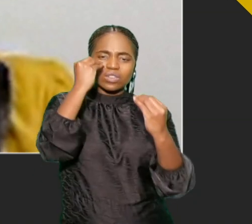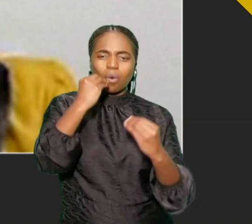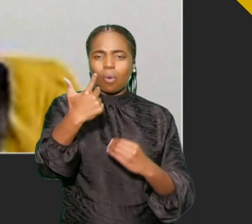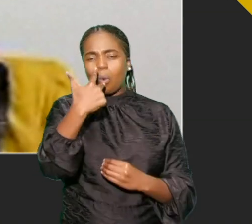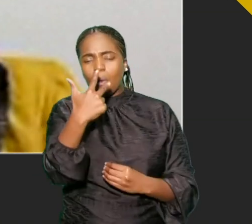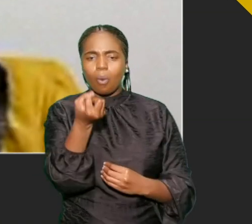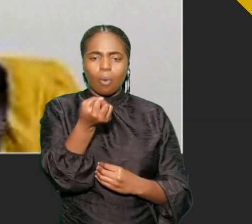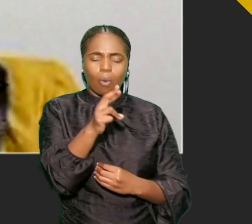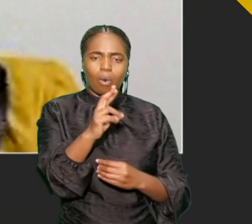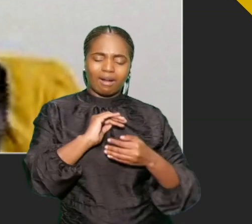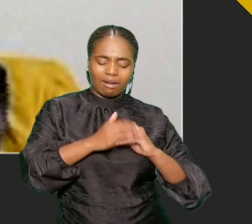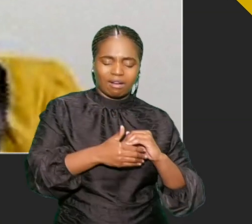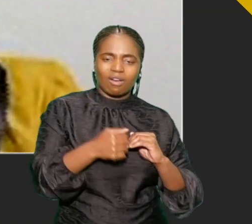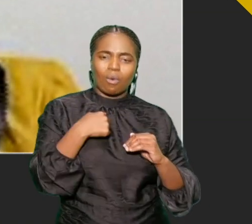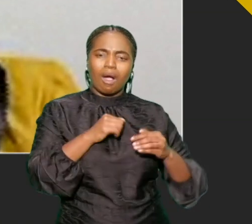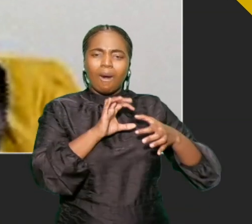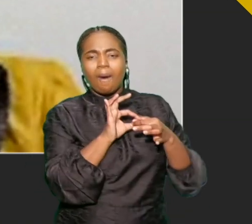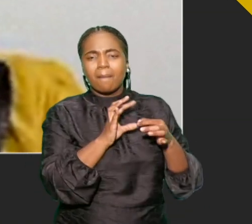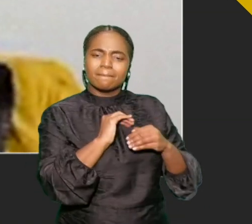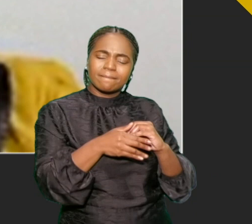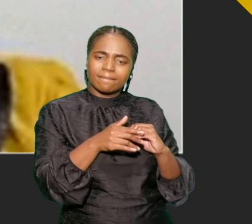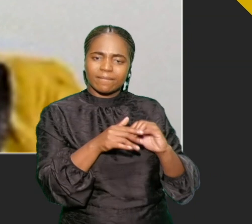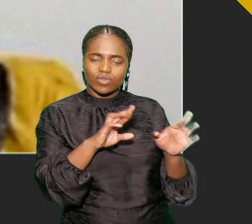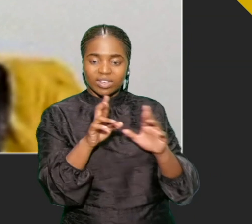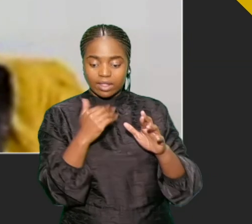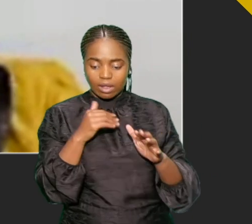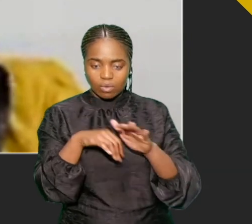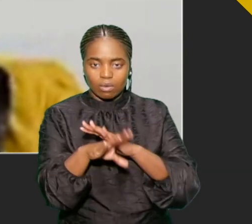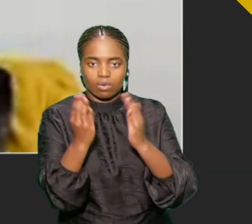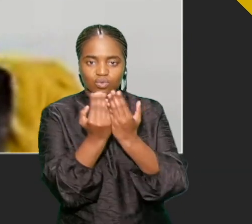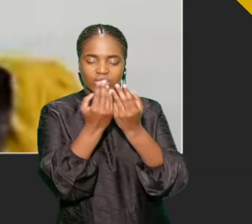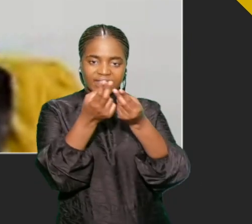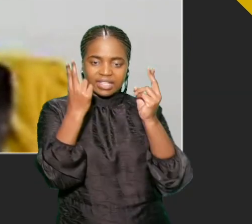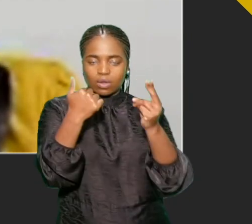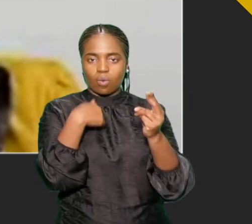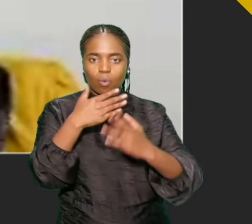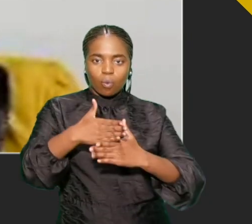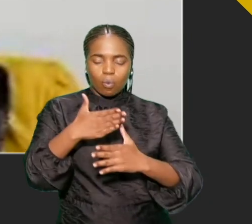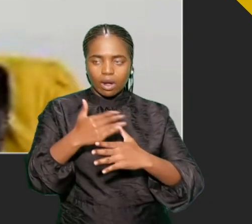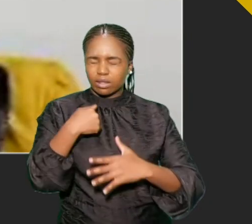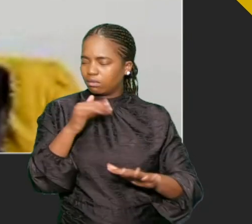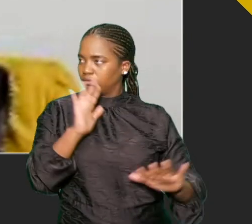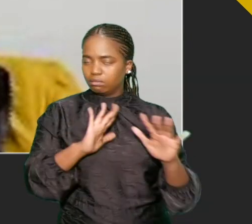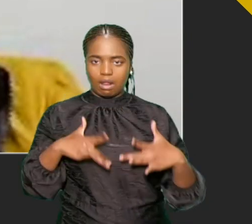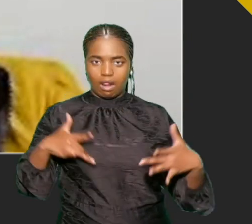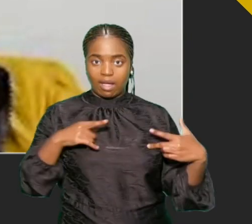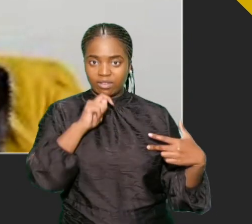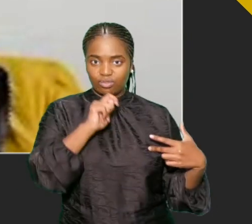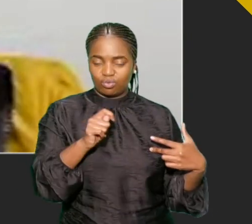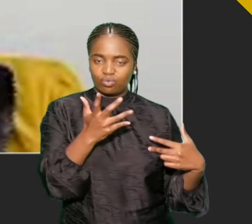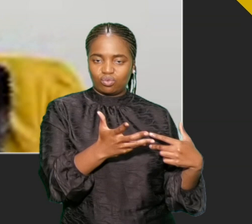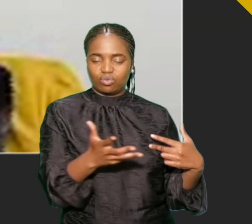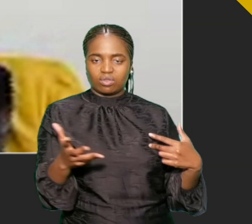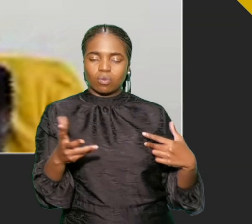sheltered, you were protected a lot, you were not prepared. A crisis is going to shatter your perspective on life. You might have a